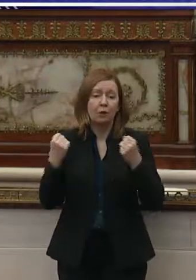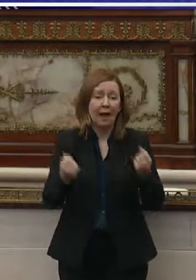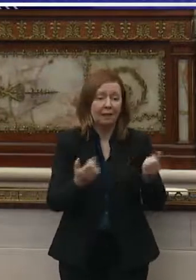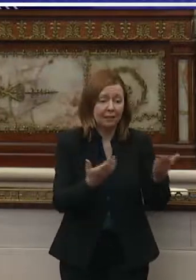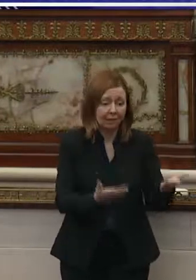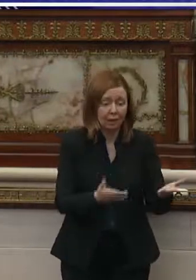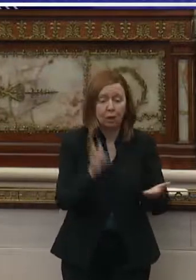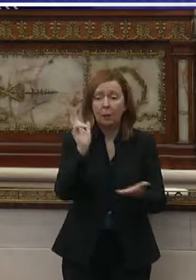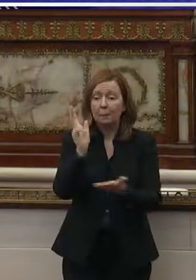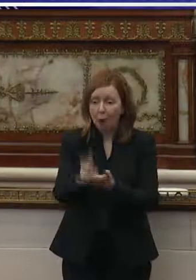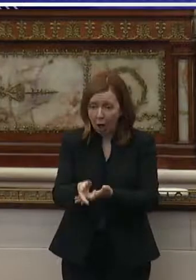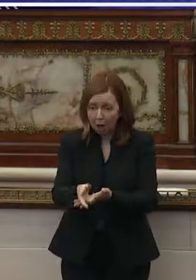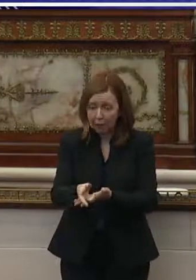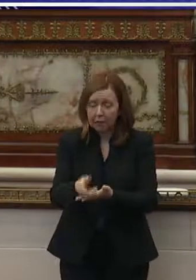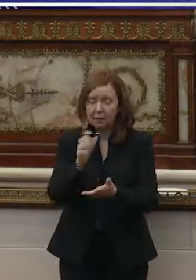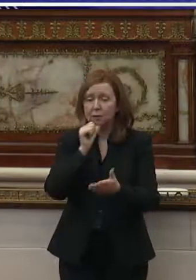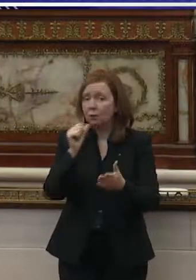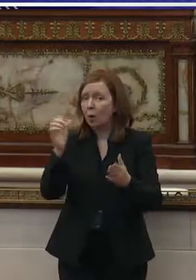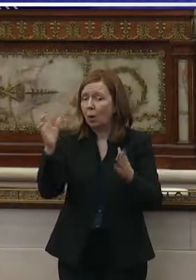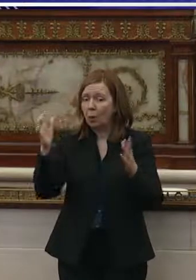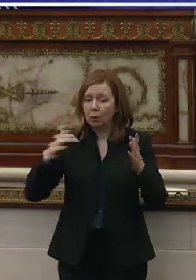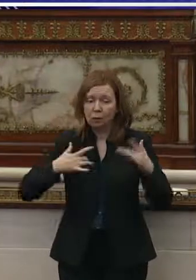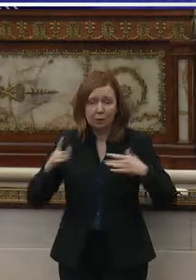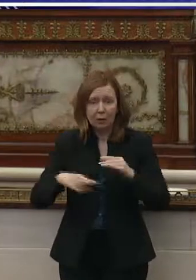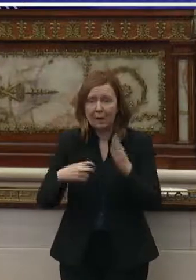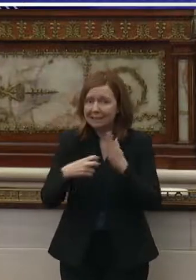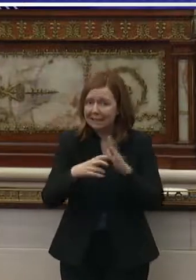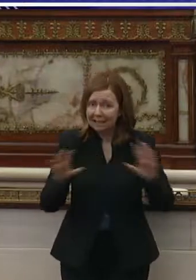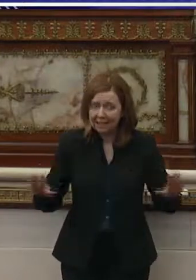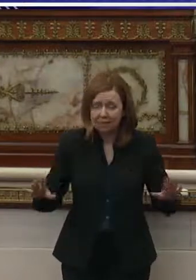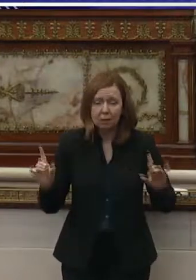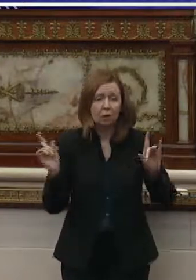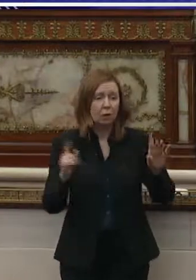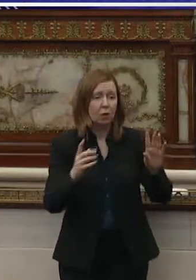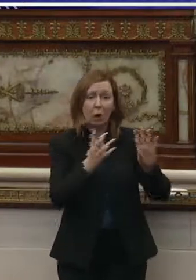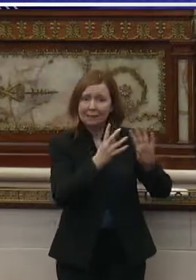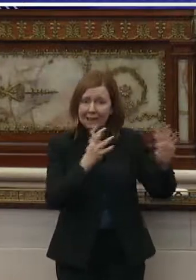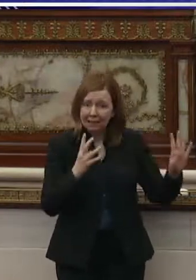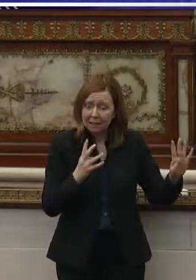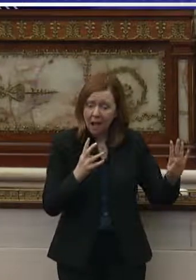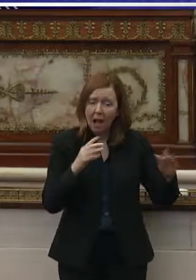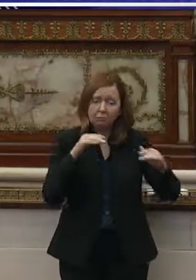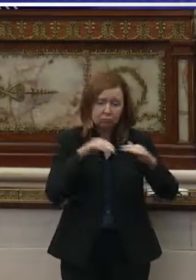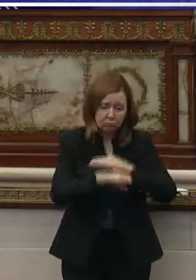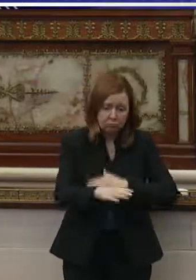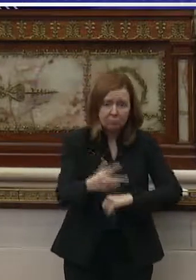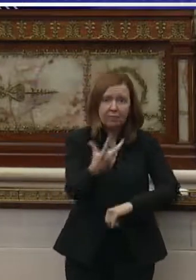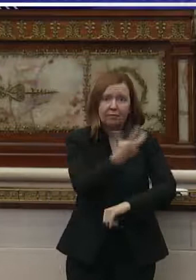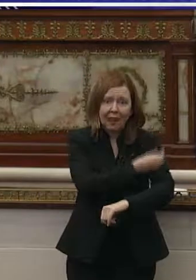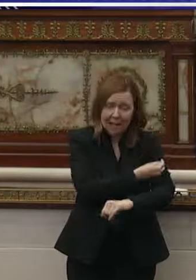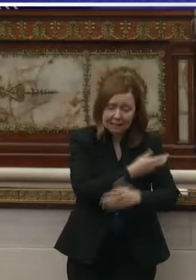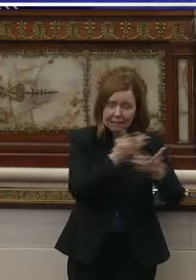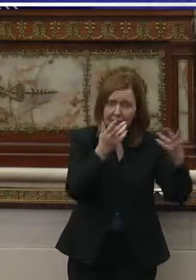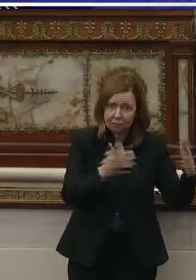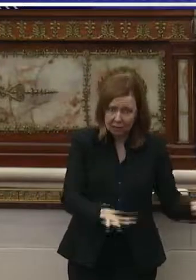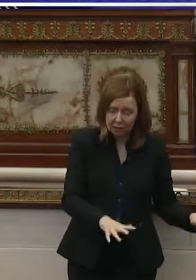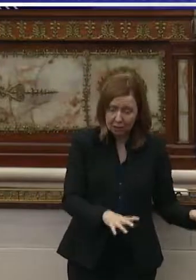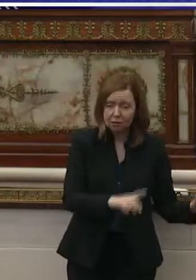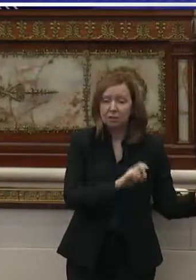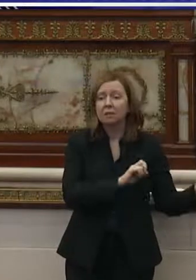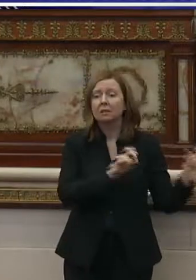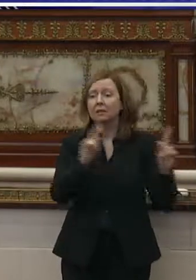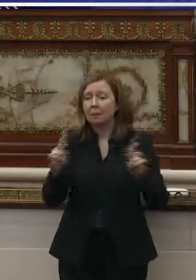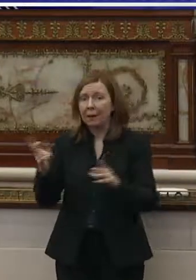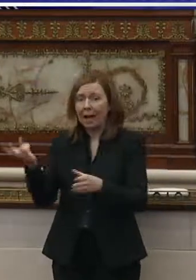event to park their car, not have to worry about a ticket, go stand in line, eventually get into the event, eventually get a vaccine, get back